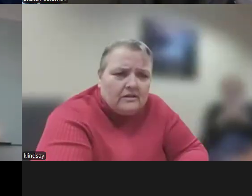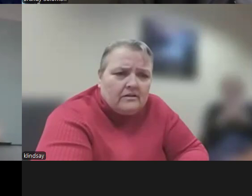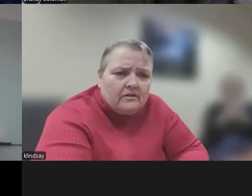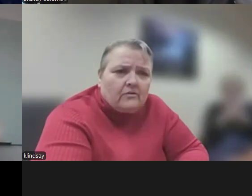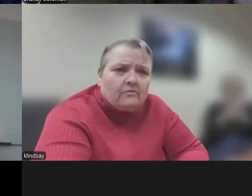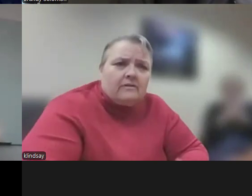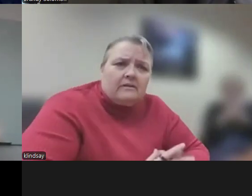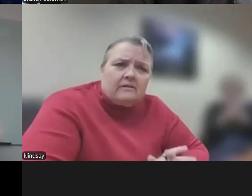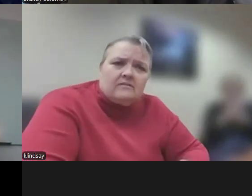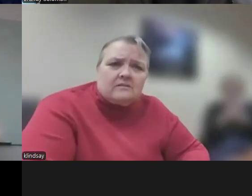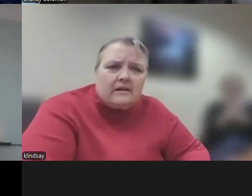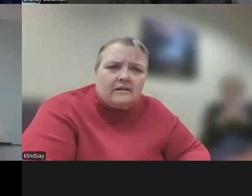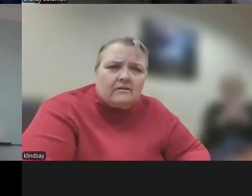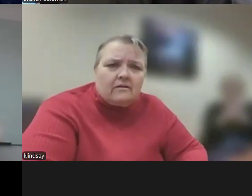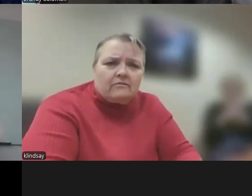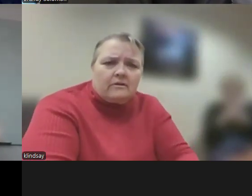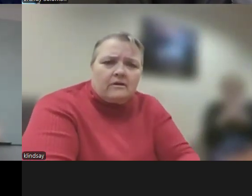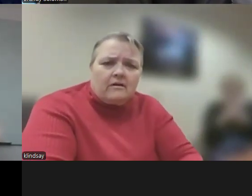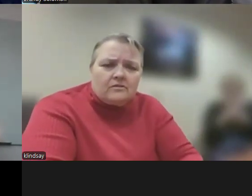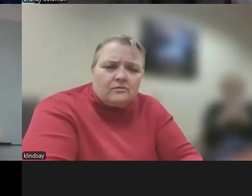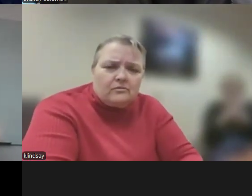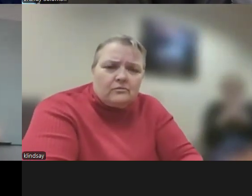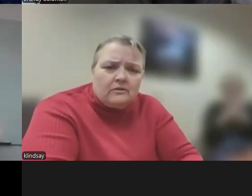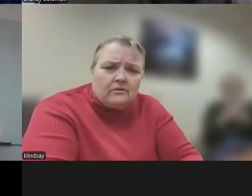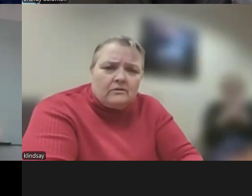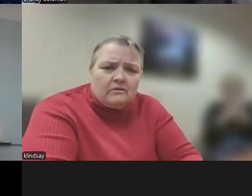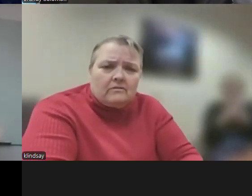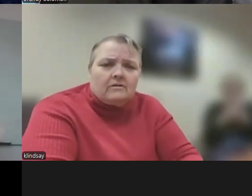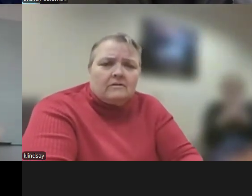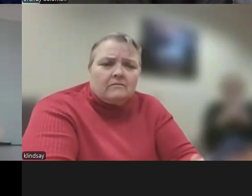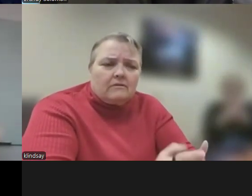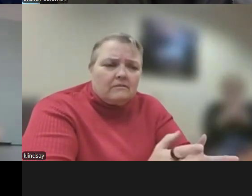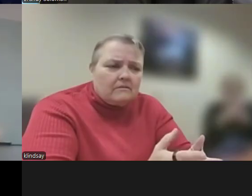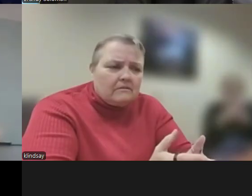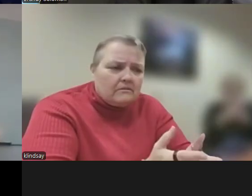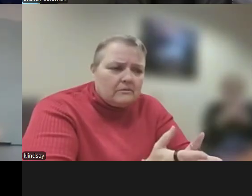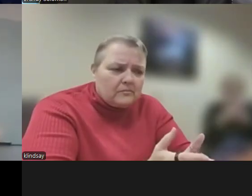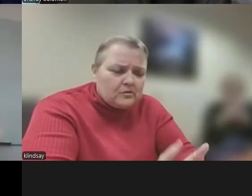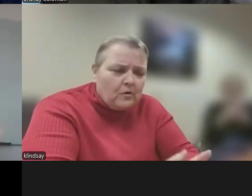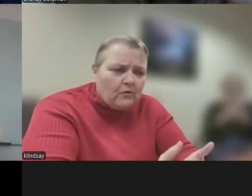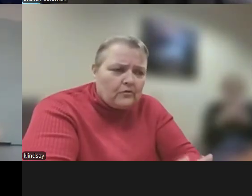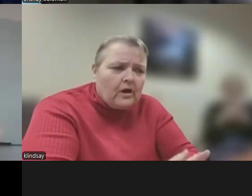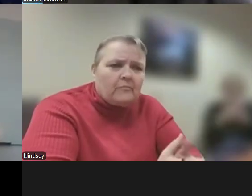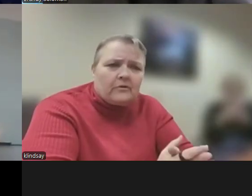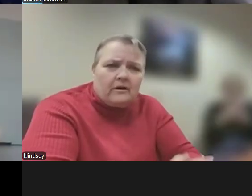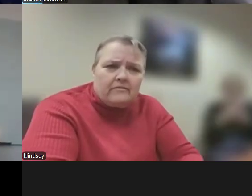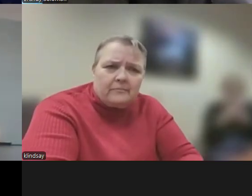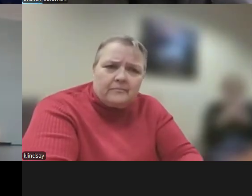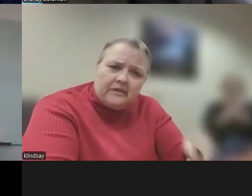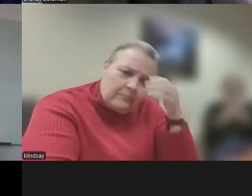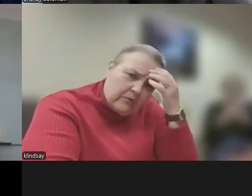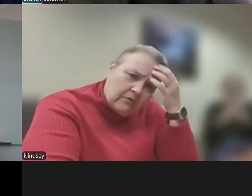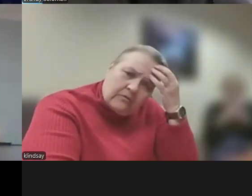change, in society in regards to the the smaller number